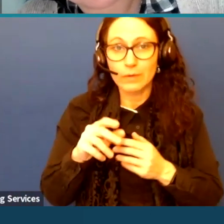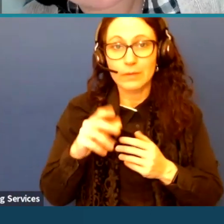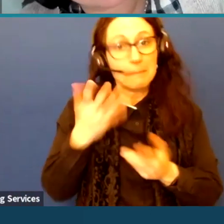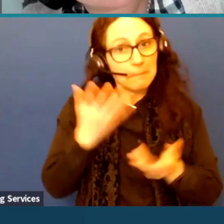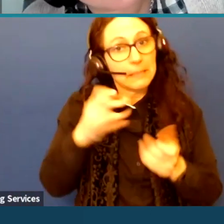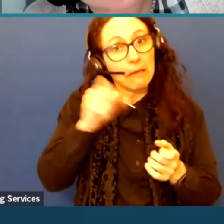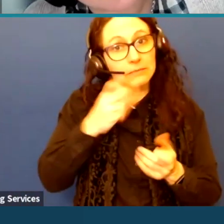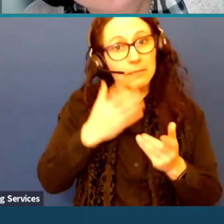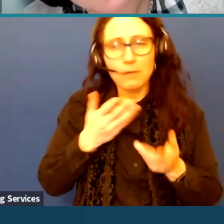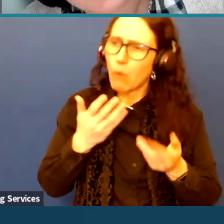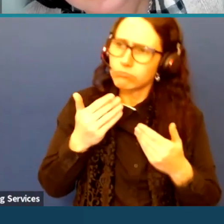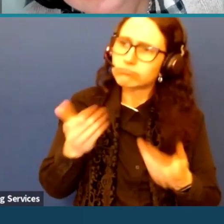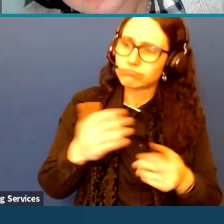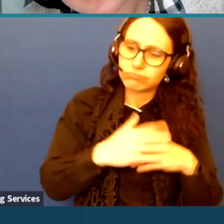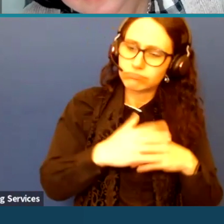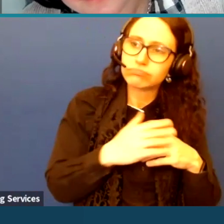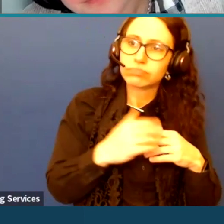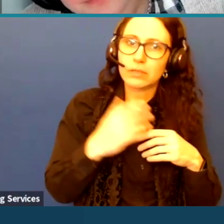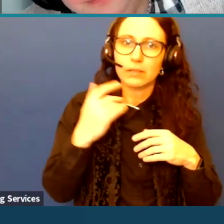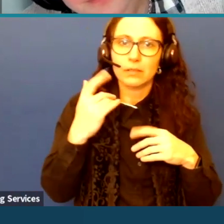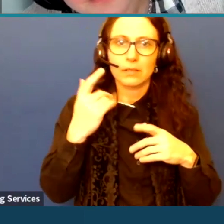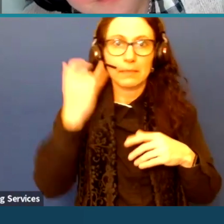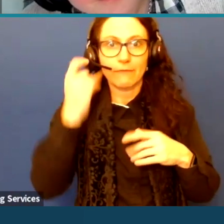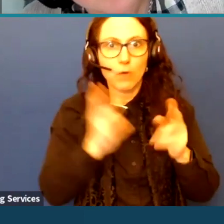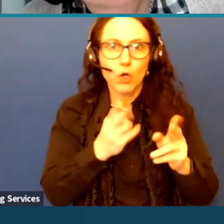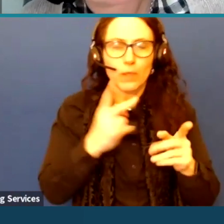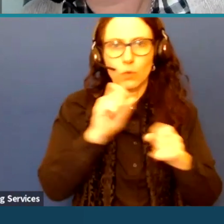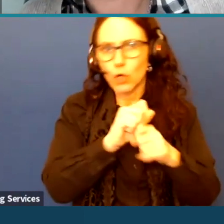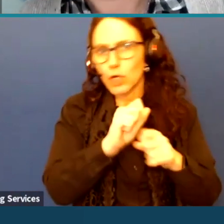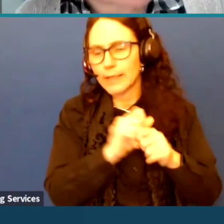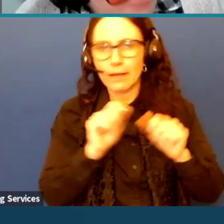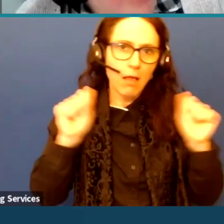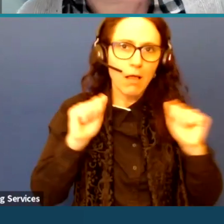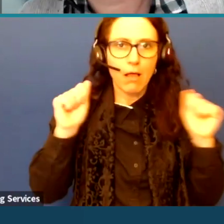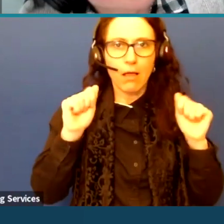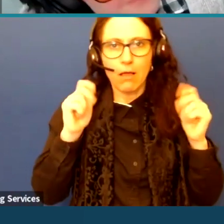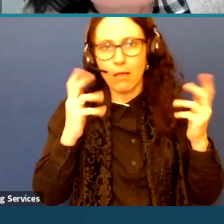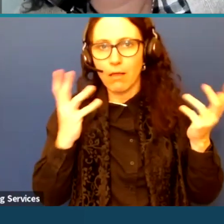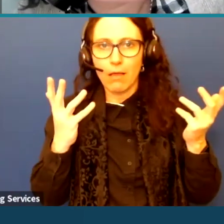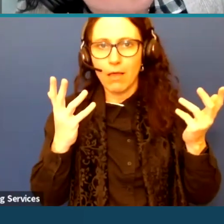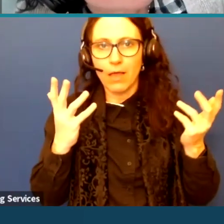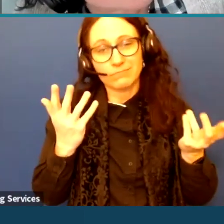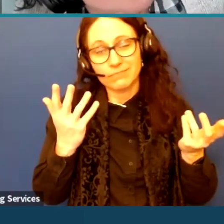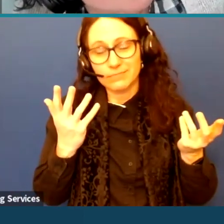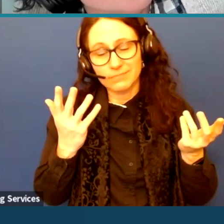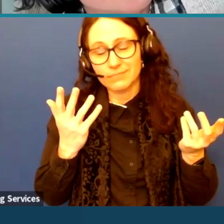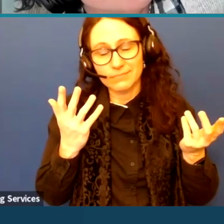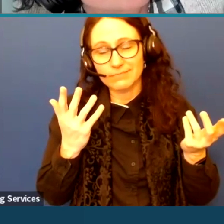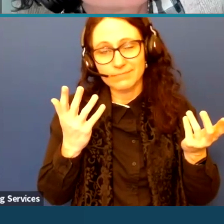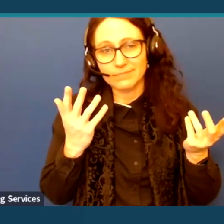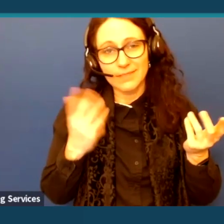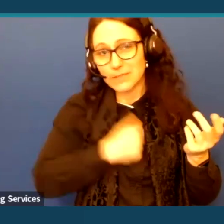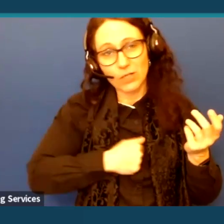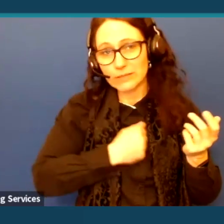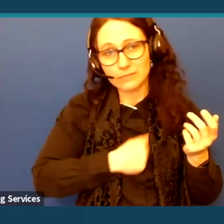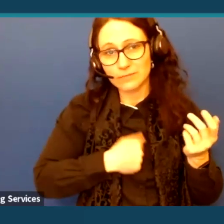you. If I'm in a hurry, if I'm, you know, working out and have someplace to go, I'm